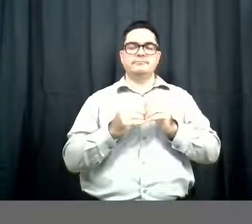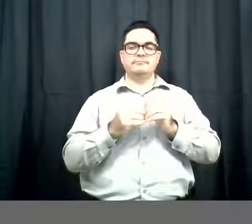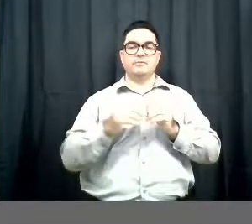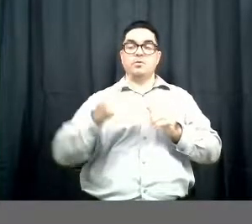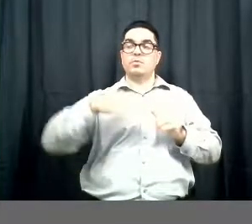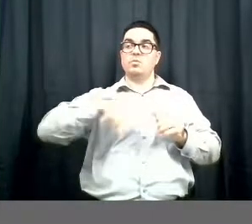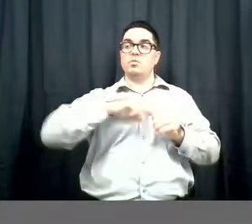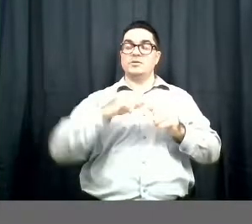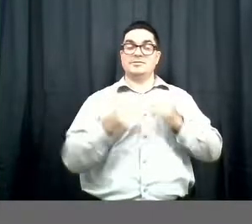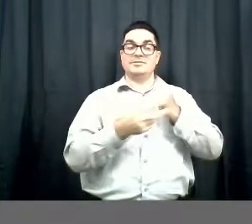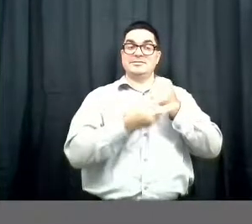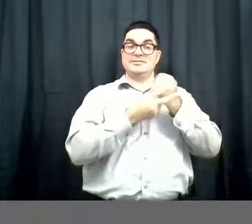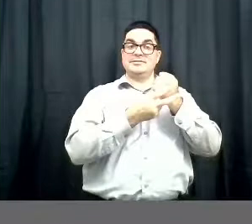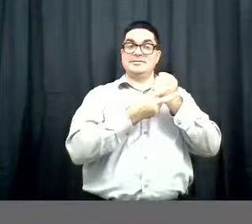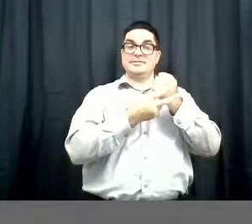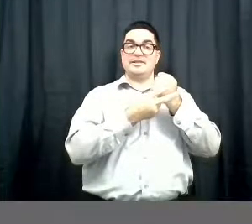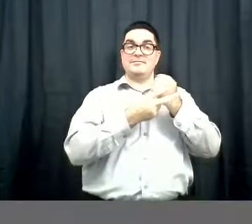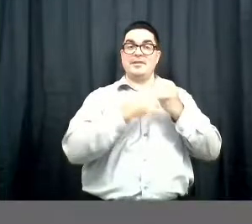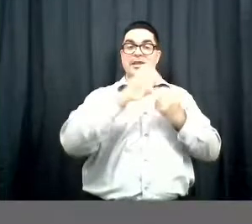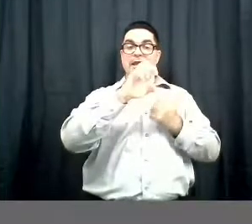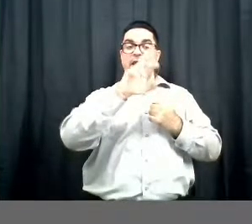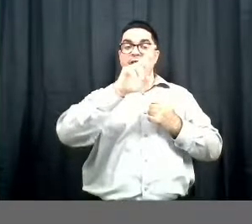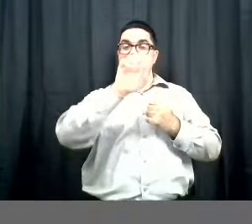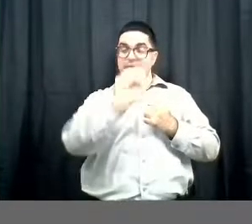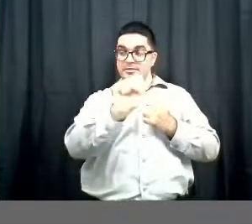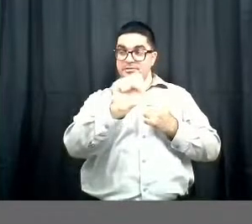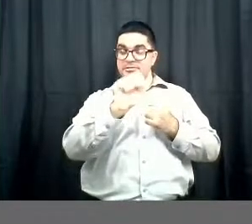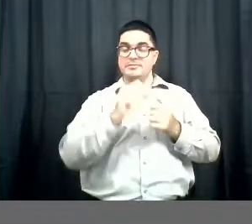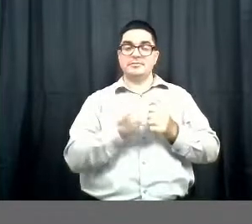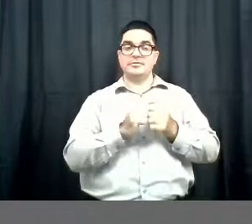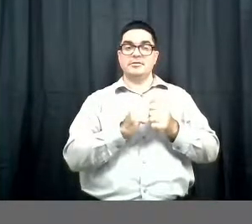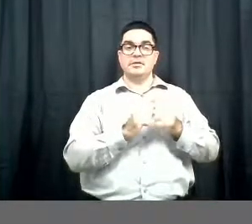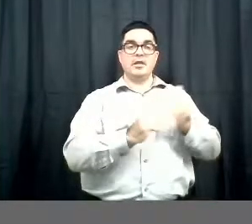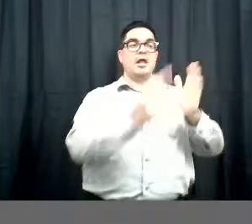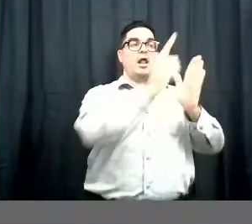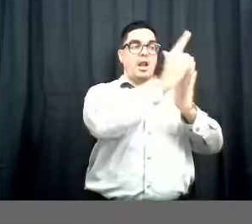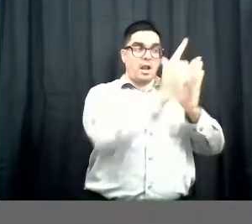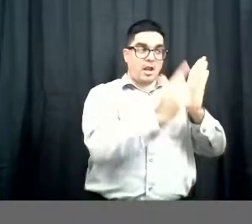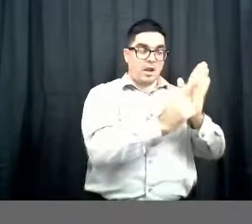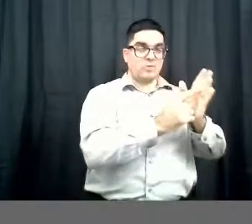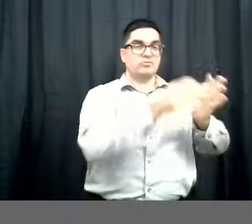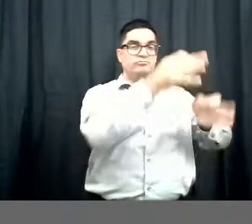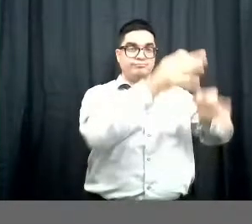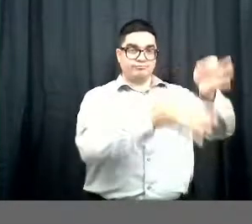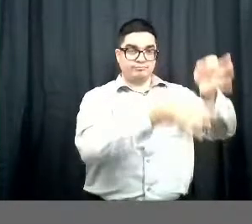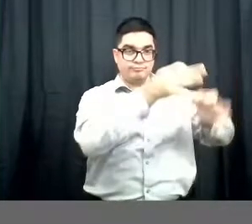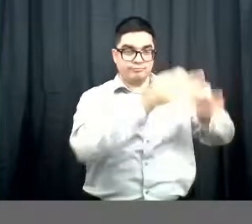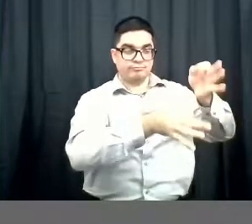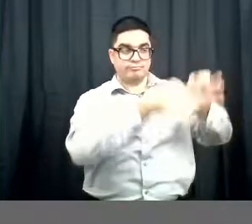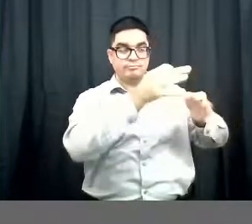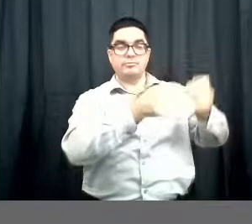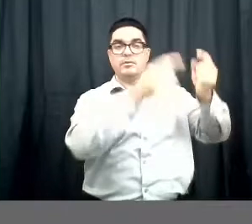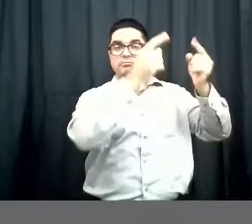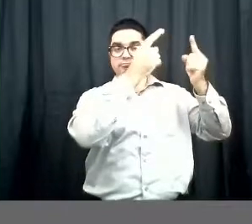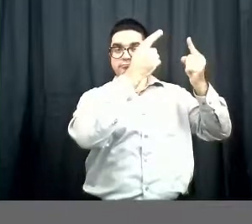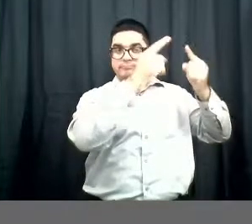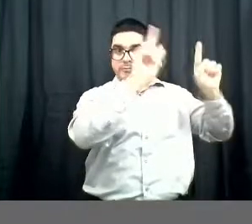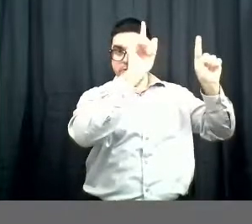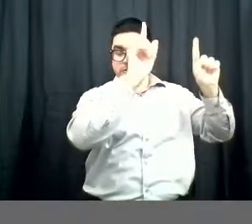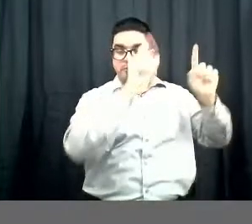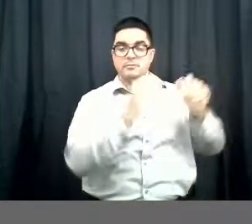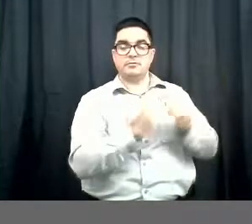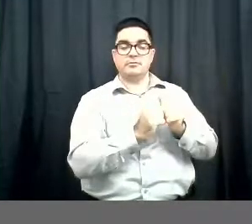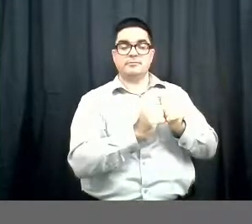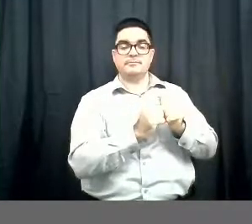at ERS with the lawsuits and the litigation that has been successful in limiting and defining the actual claim at